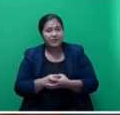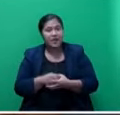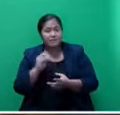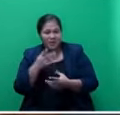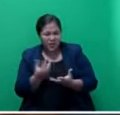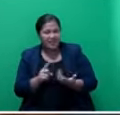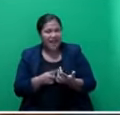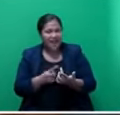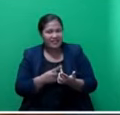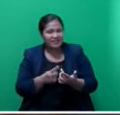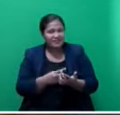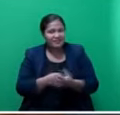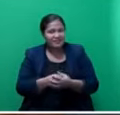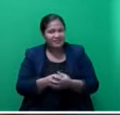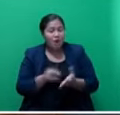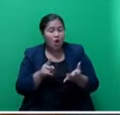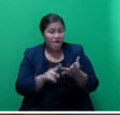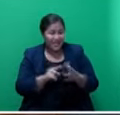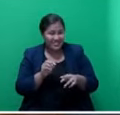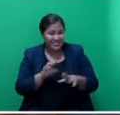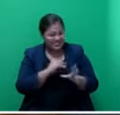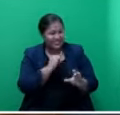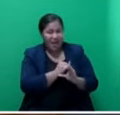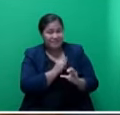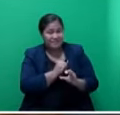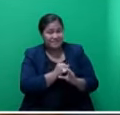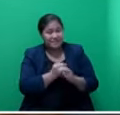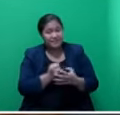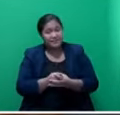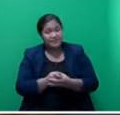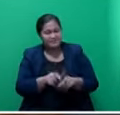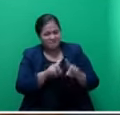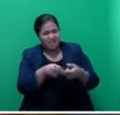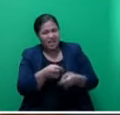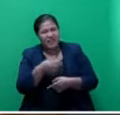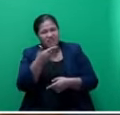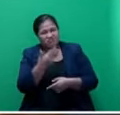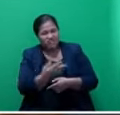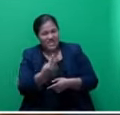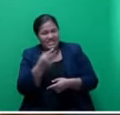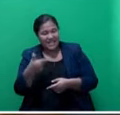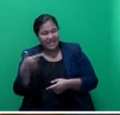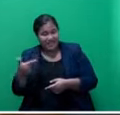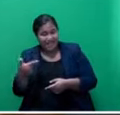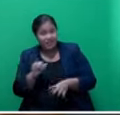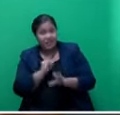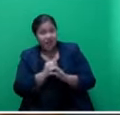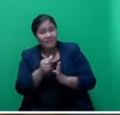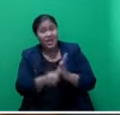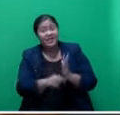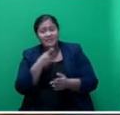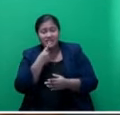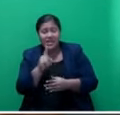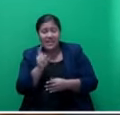Speaker, in the miscellaneous offences, Section 377 of the Crimes Act states that a